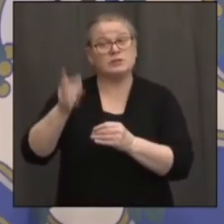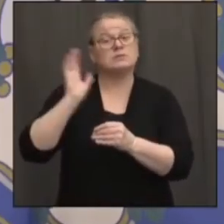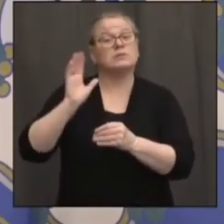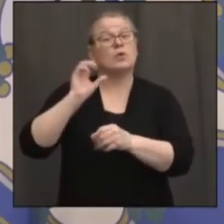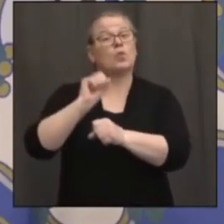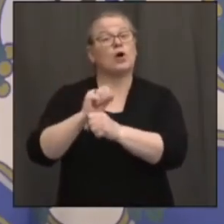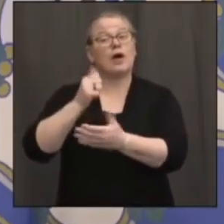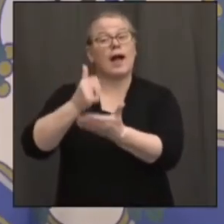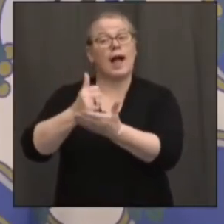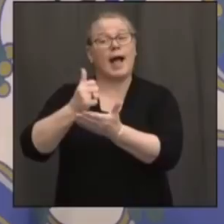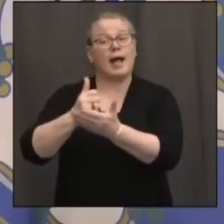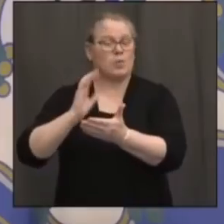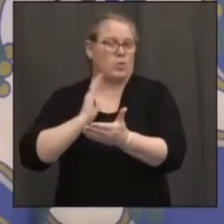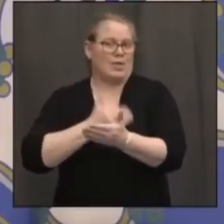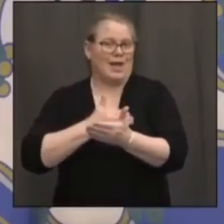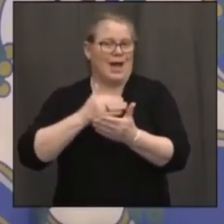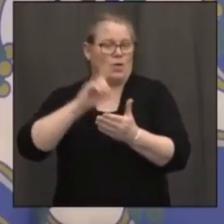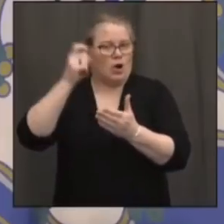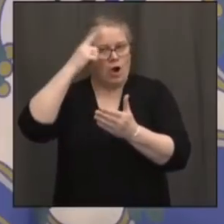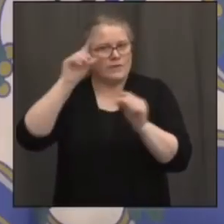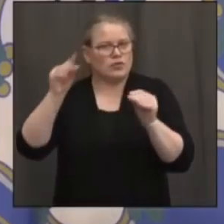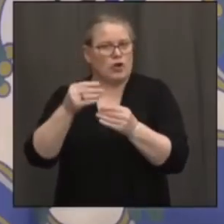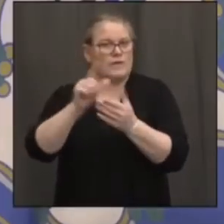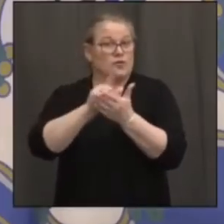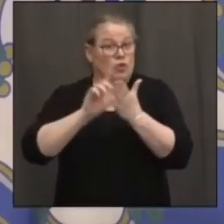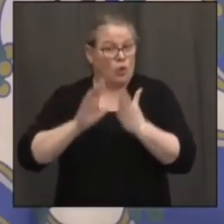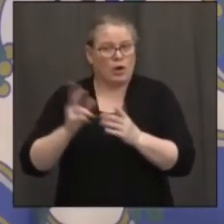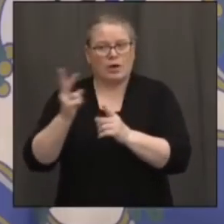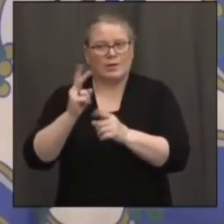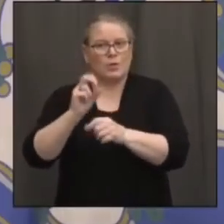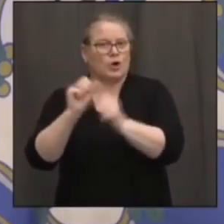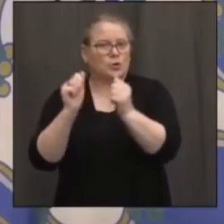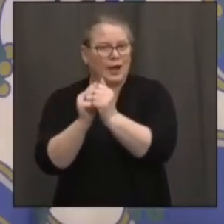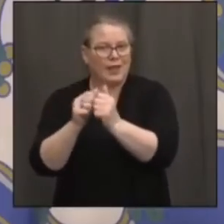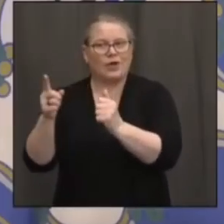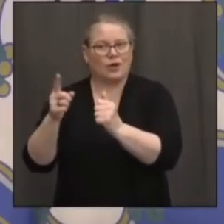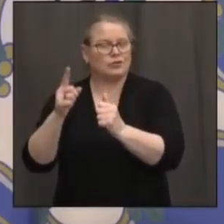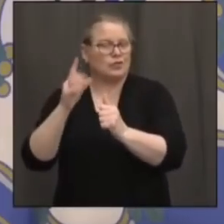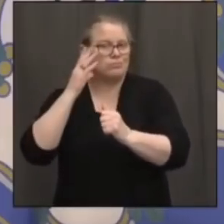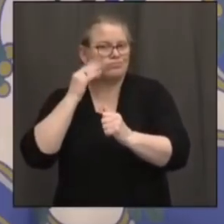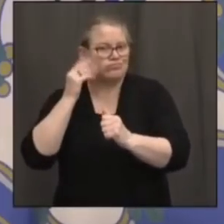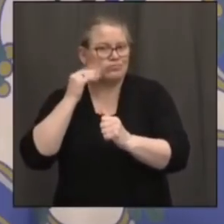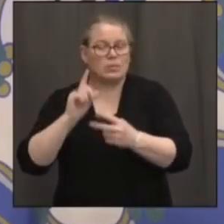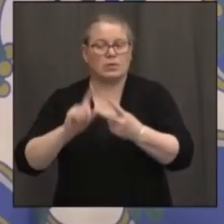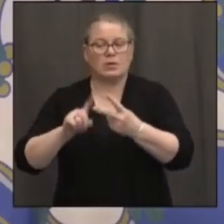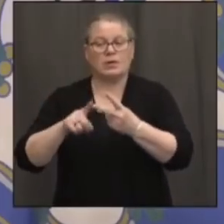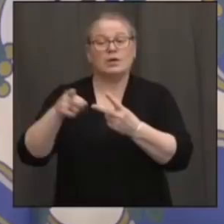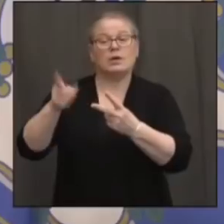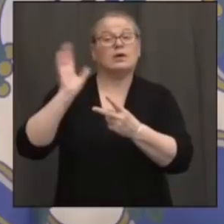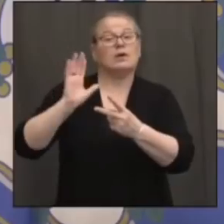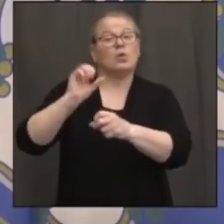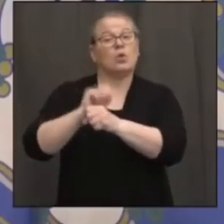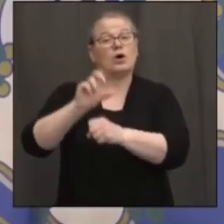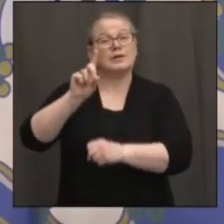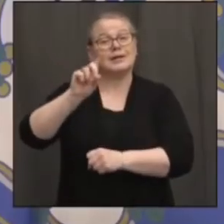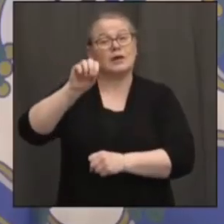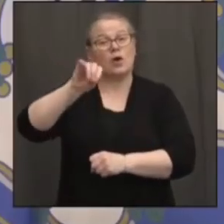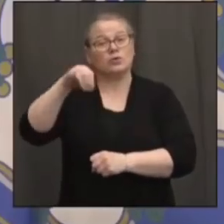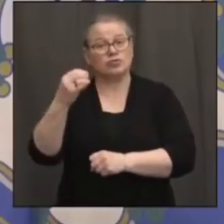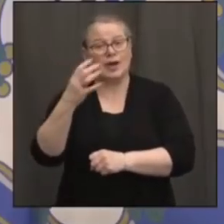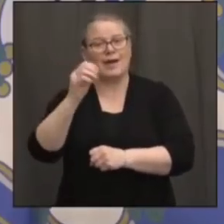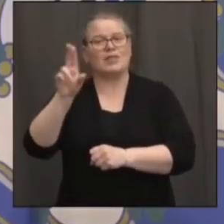with the general counsel here in the governor's office. She's also been in the Department of Justice and U.S.